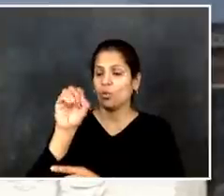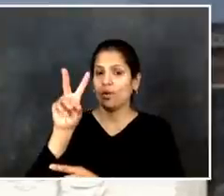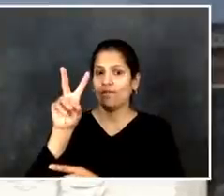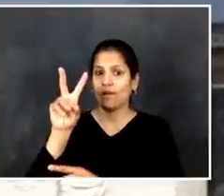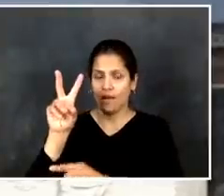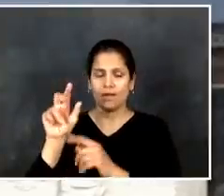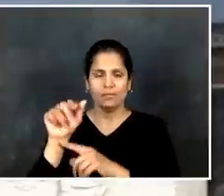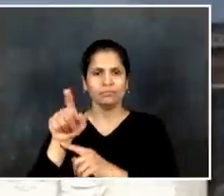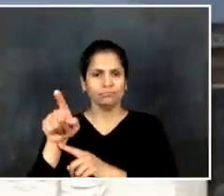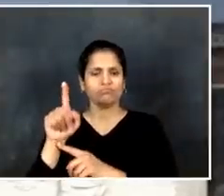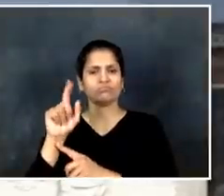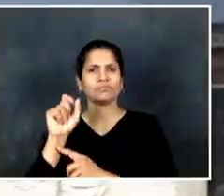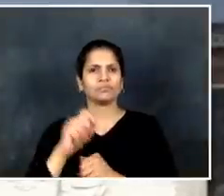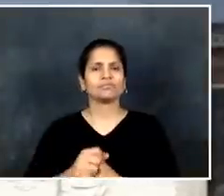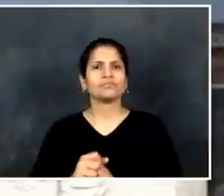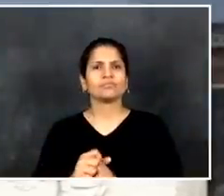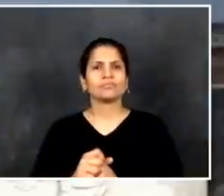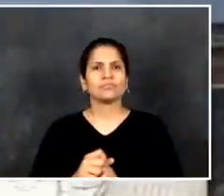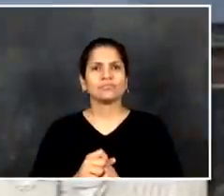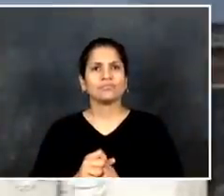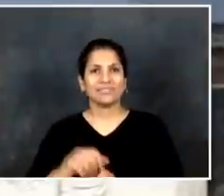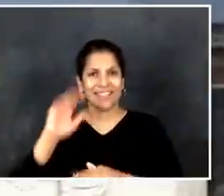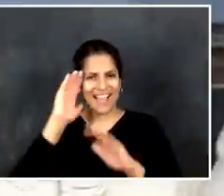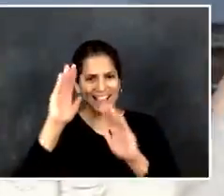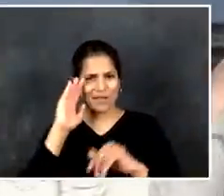Hi, Mr. Mayor. I wanted to ask about,